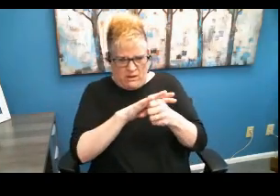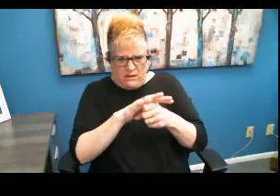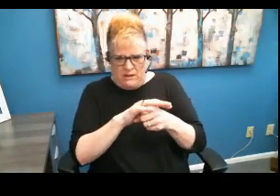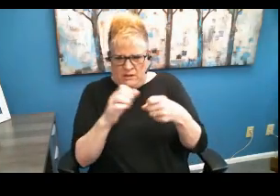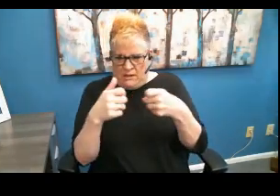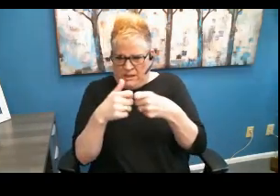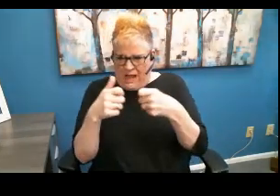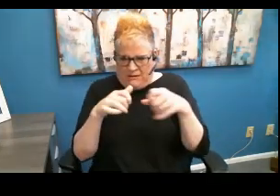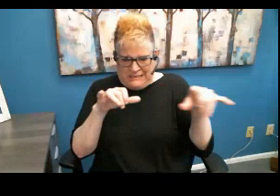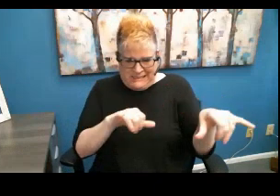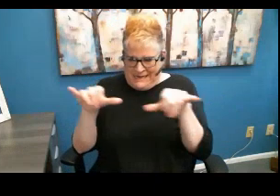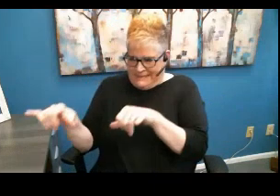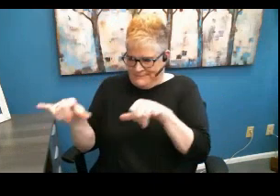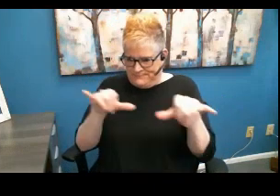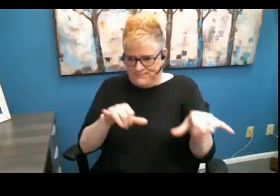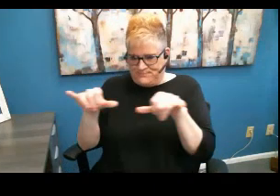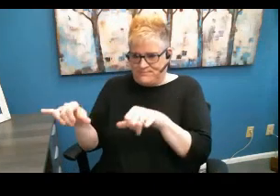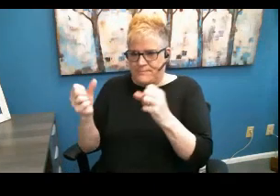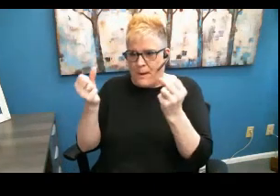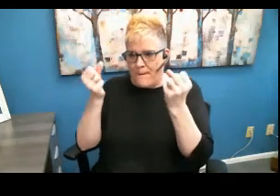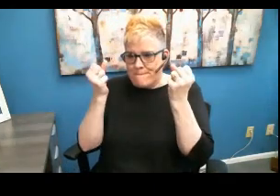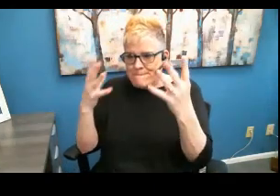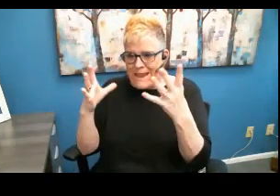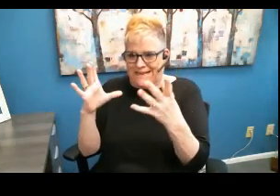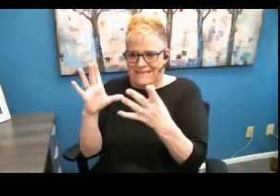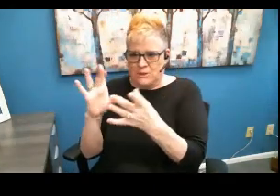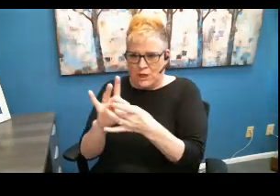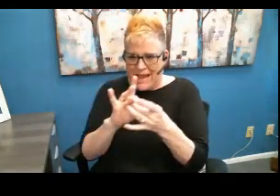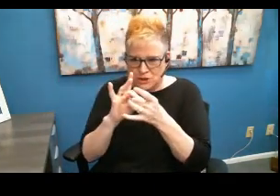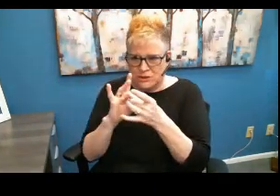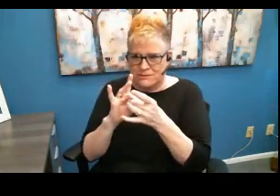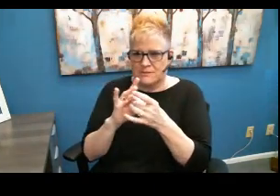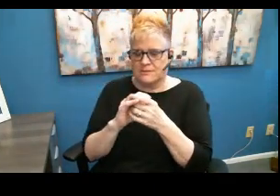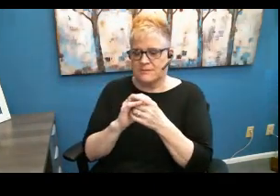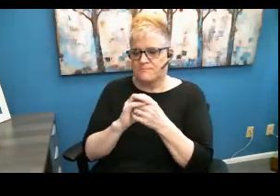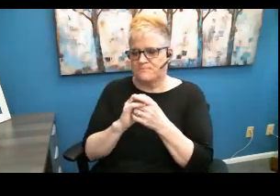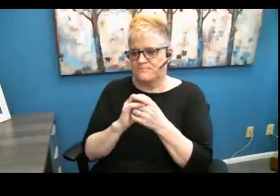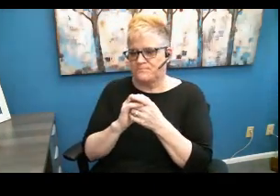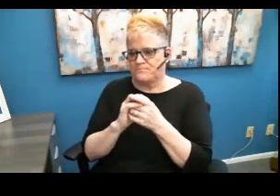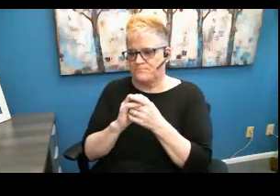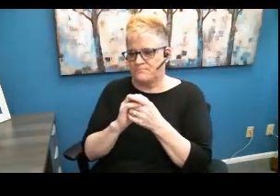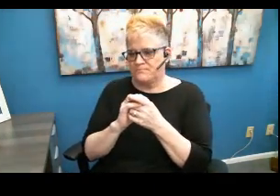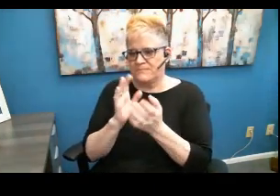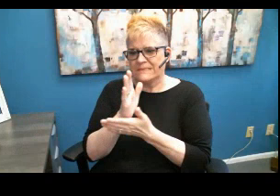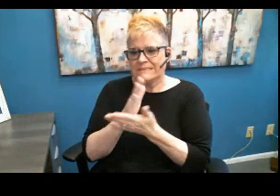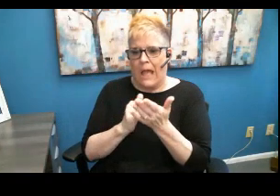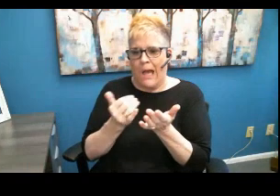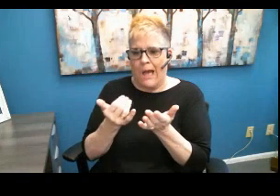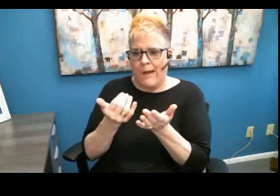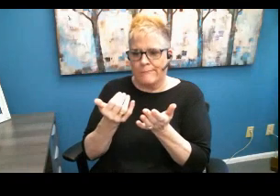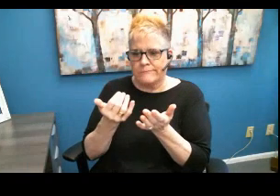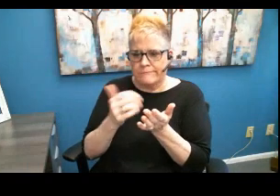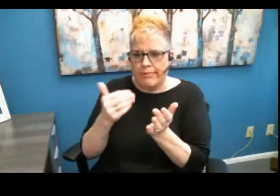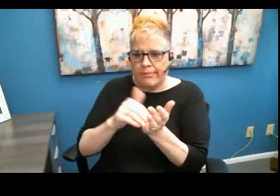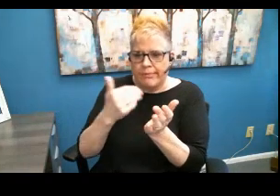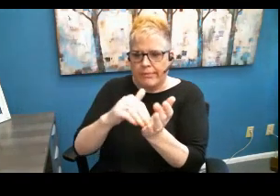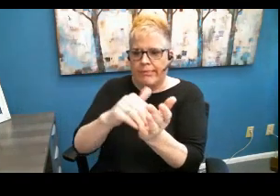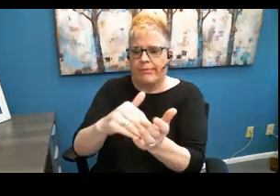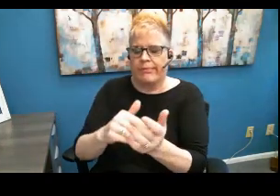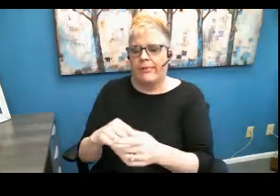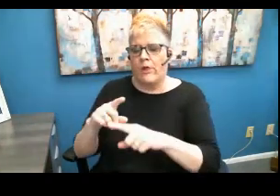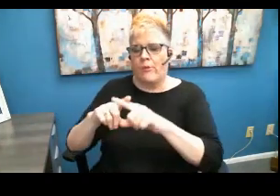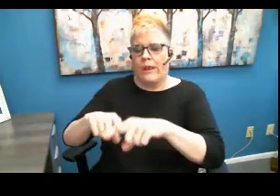natural gas distribution system, there's many connections and kind of spider webs together, and there's some redundancy in the reliability of